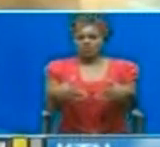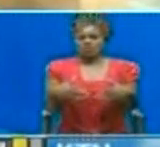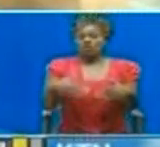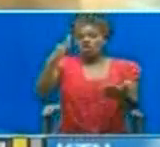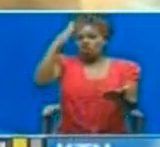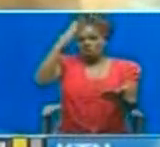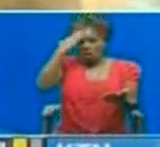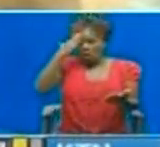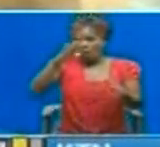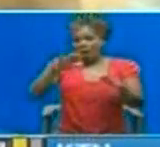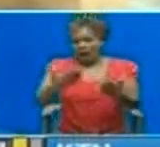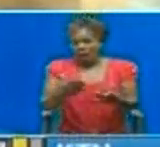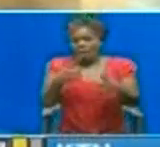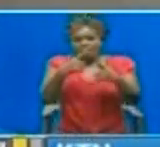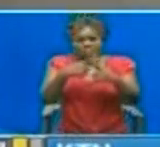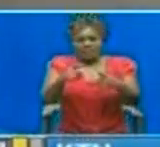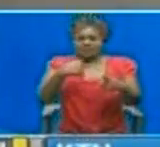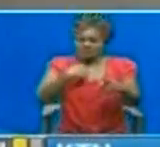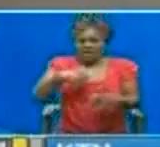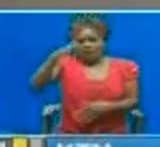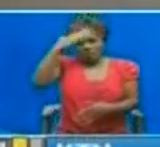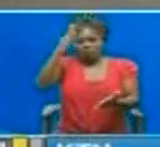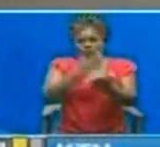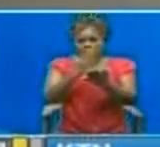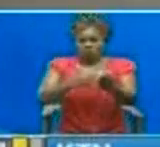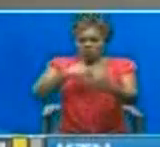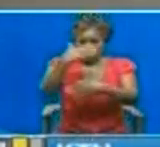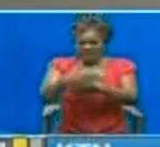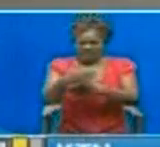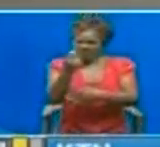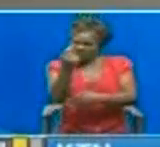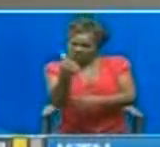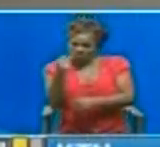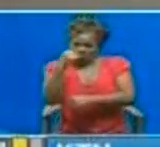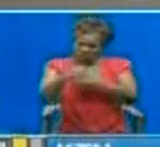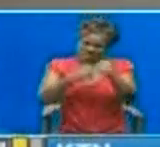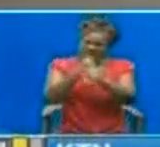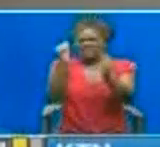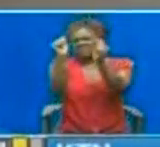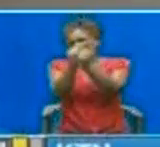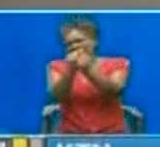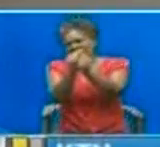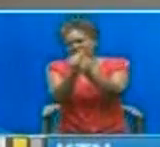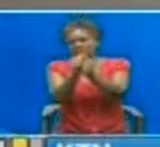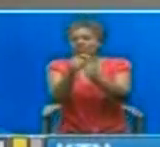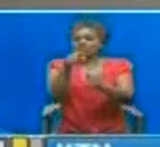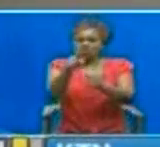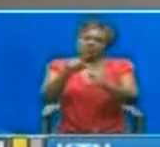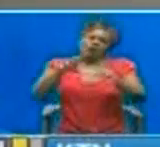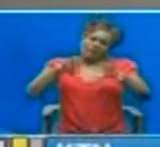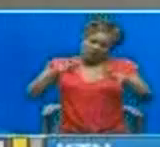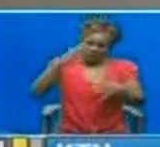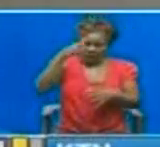sure. But I am convinced in the next couple of years, Kenyans will come to appreciate